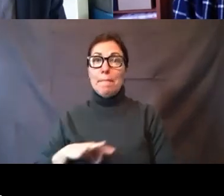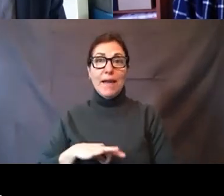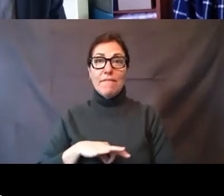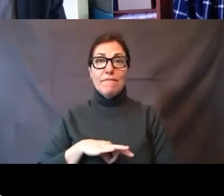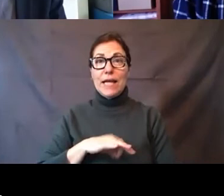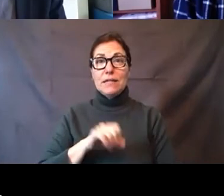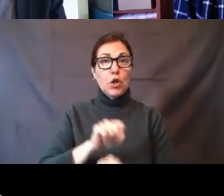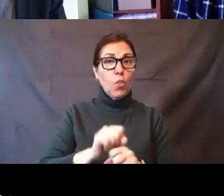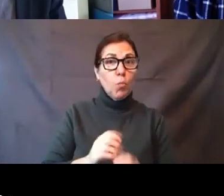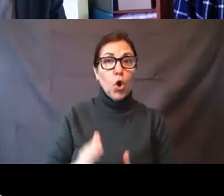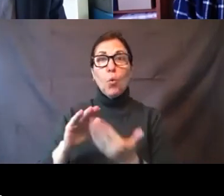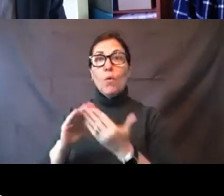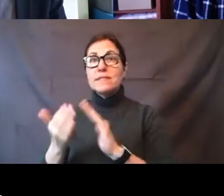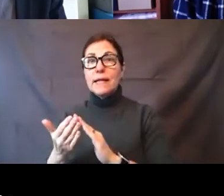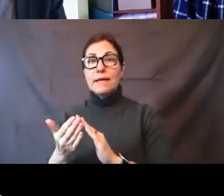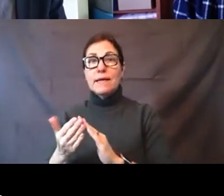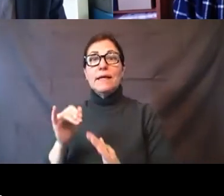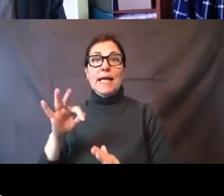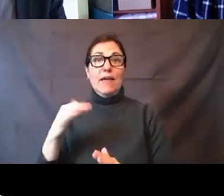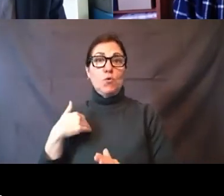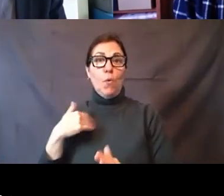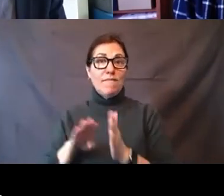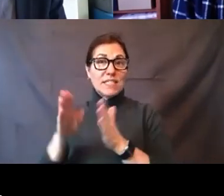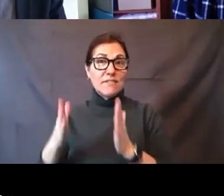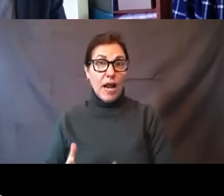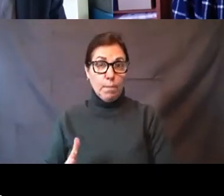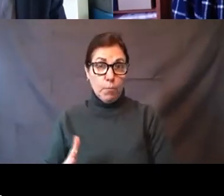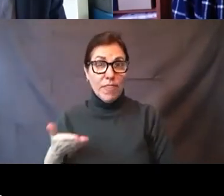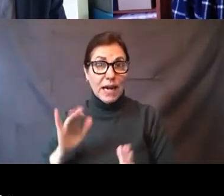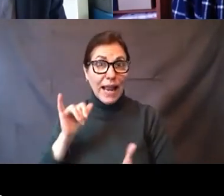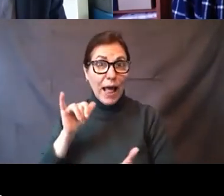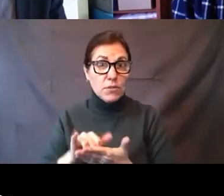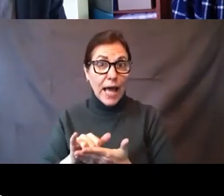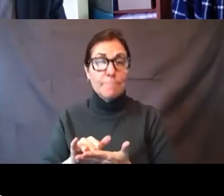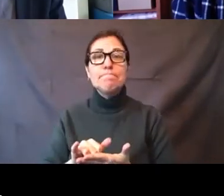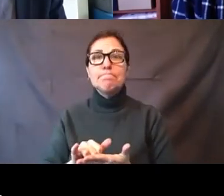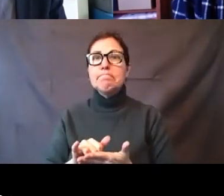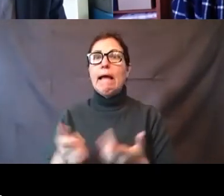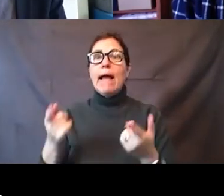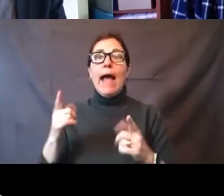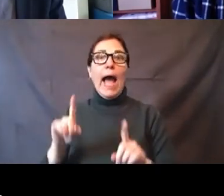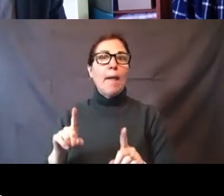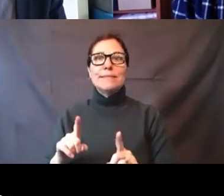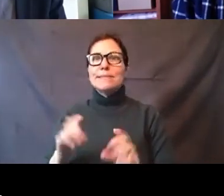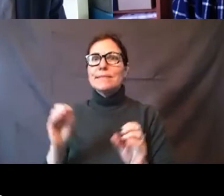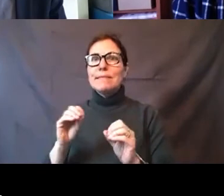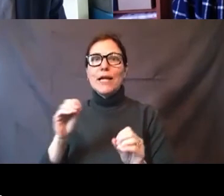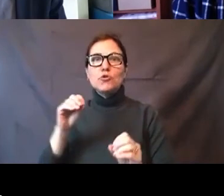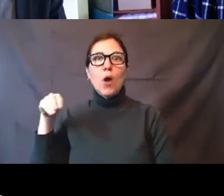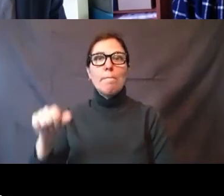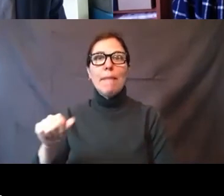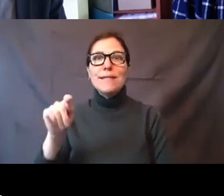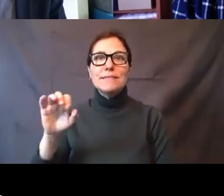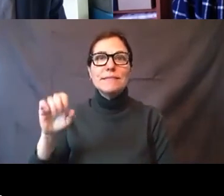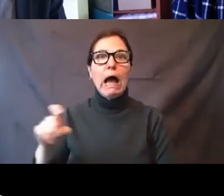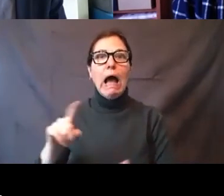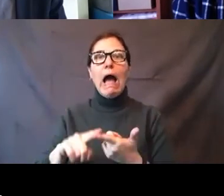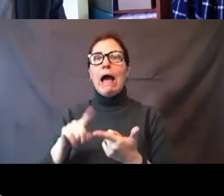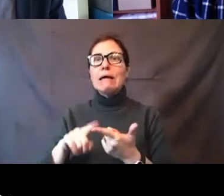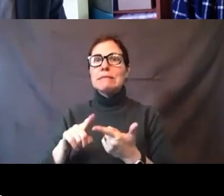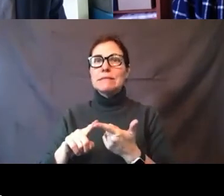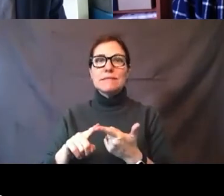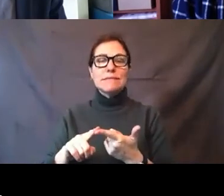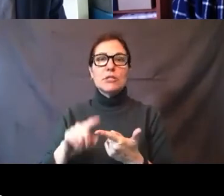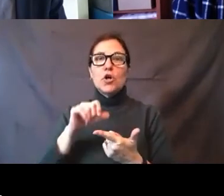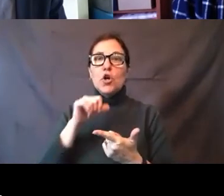developer that allows this, we begin to deal with the issue of non-payment of taxes, tax fraud, wage theft, non-area